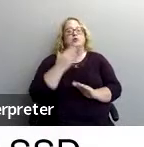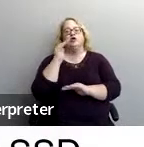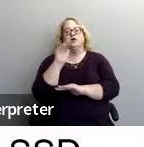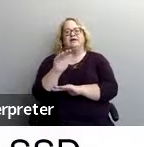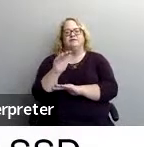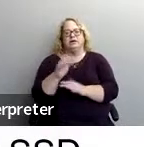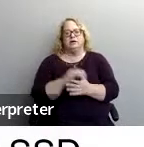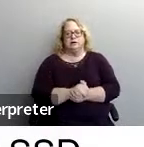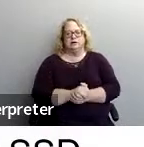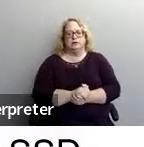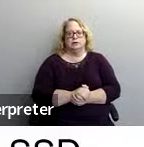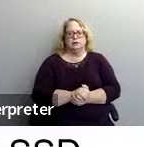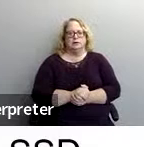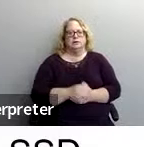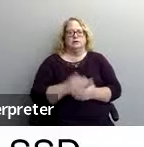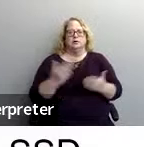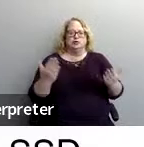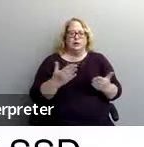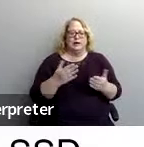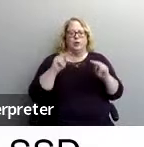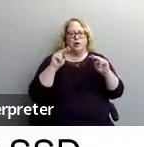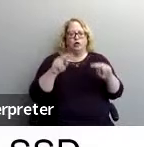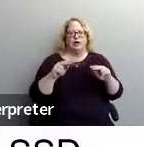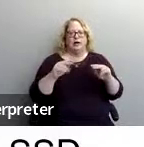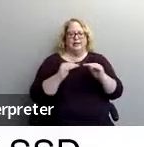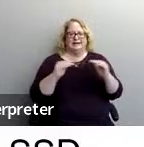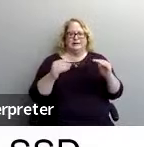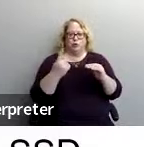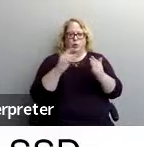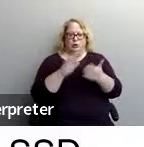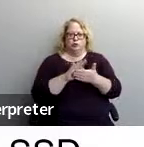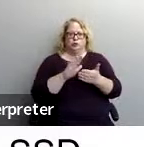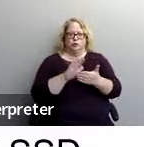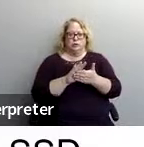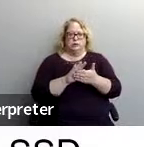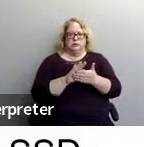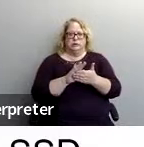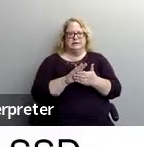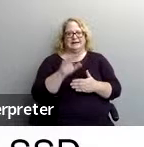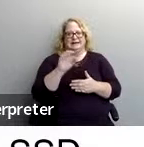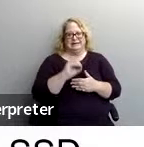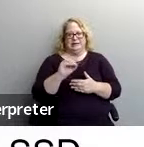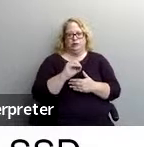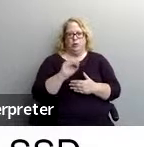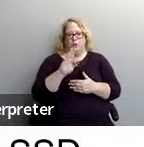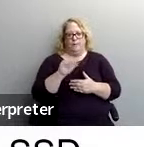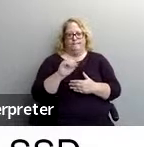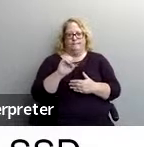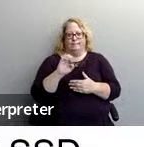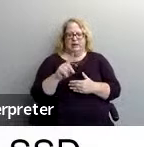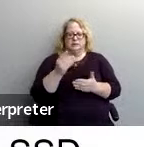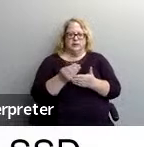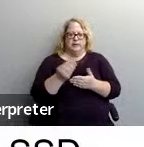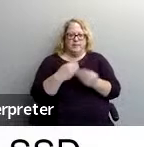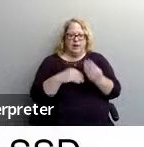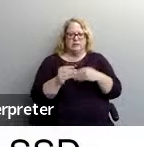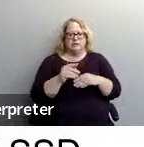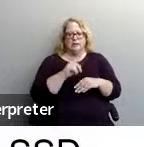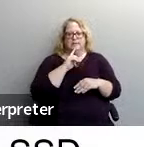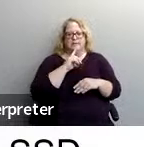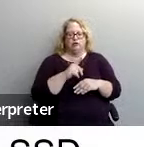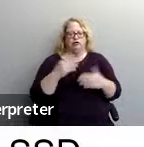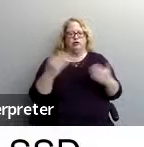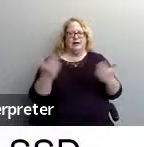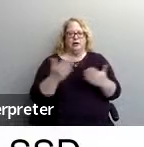Good evening. So here we talk here, we look at the Tier 1 schools as we really speak to zero-based budget and focusing, ensuring that